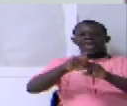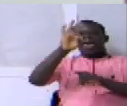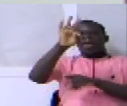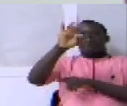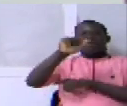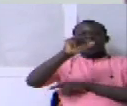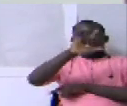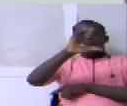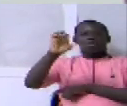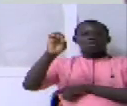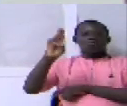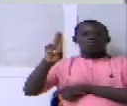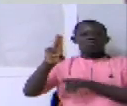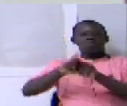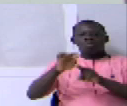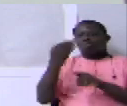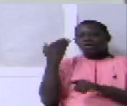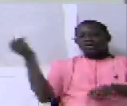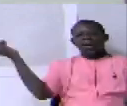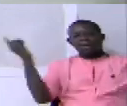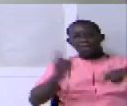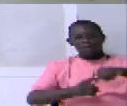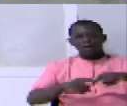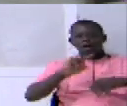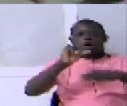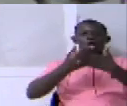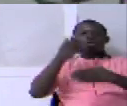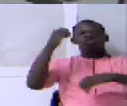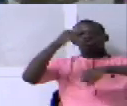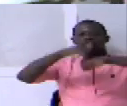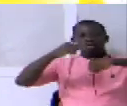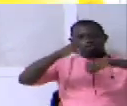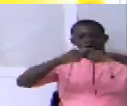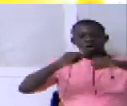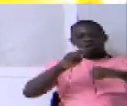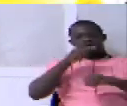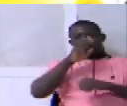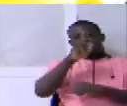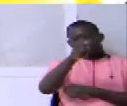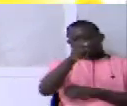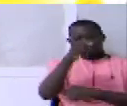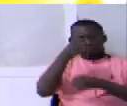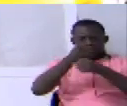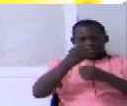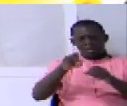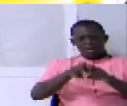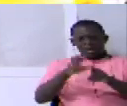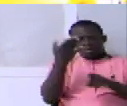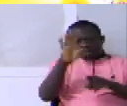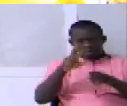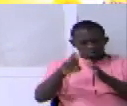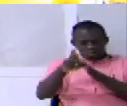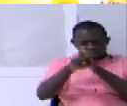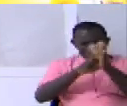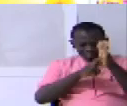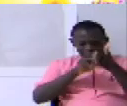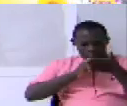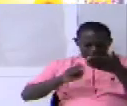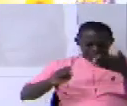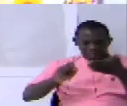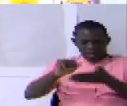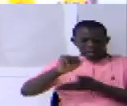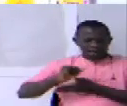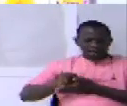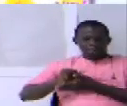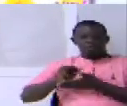tortured, was beaten by you? Foya safe dulato le dawo ya safe le dulato banka itandiko.